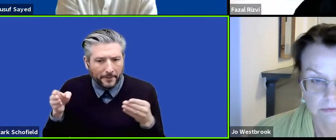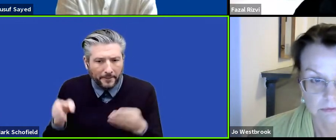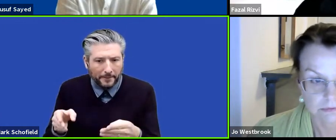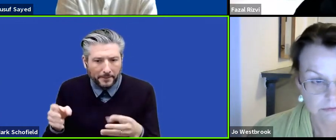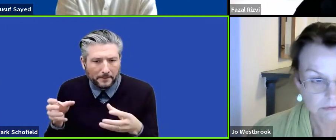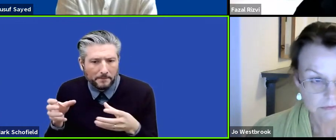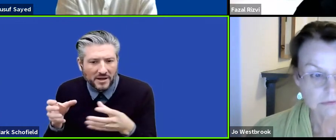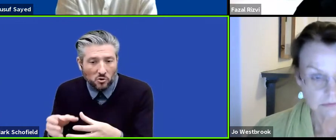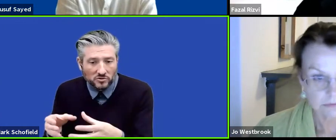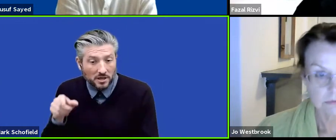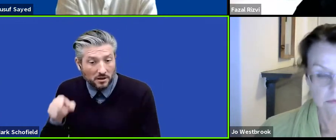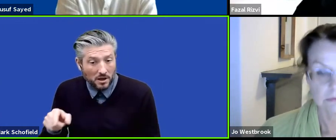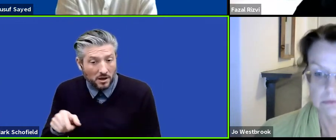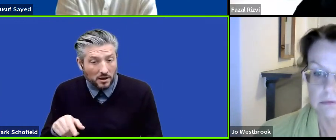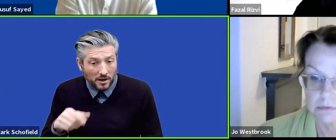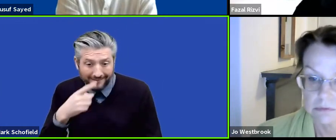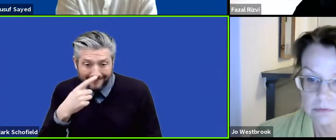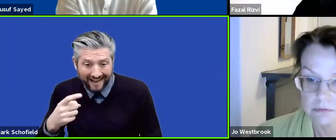afford it.